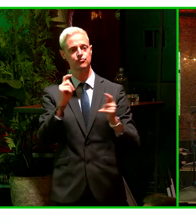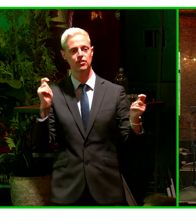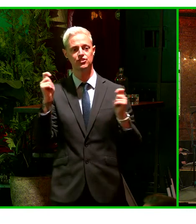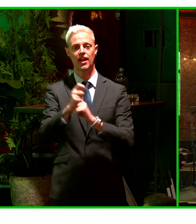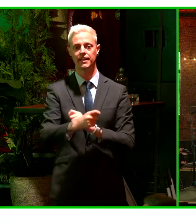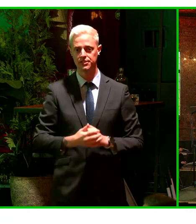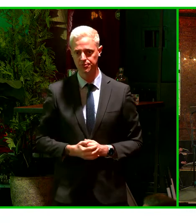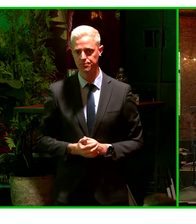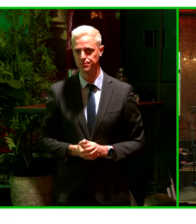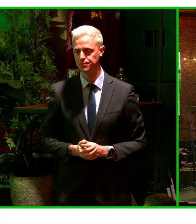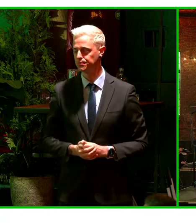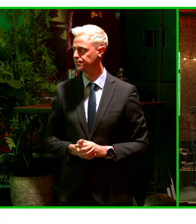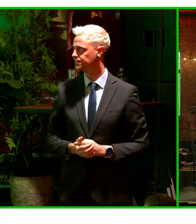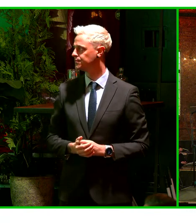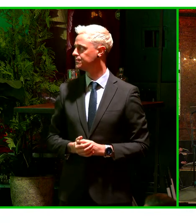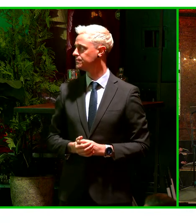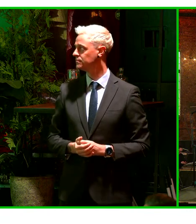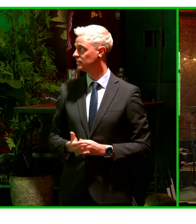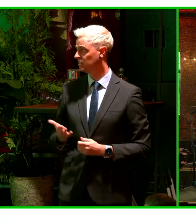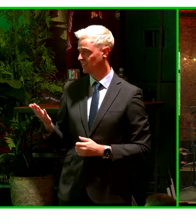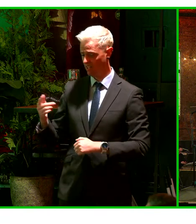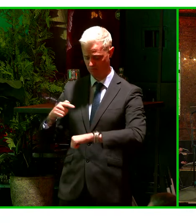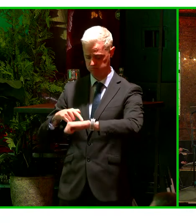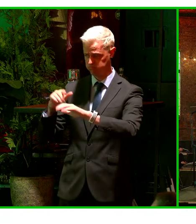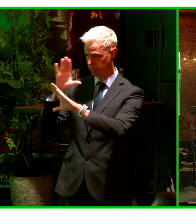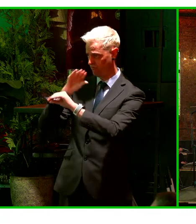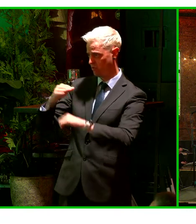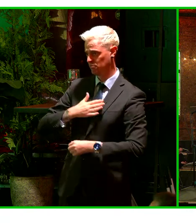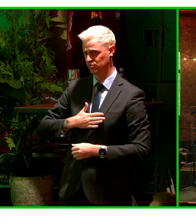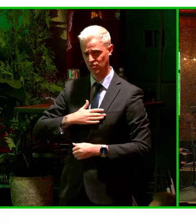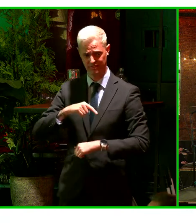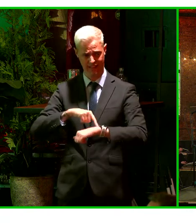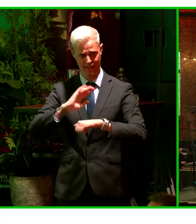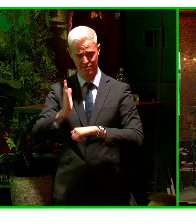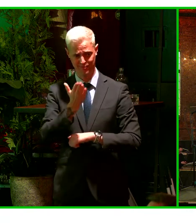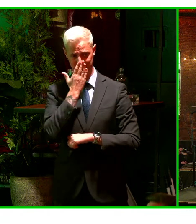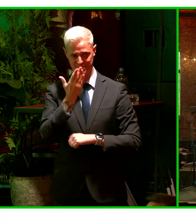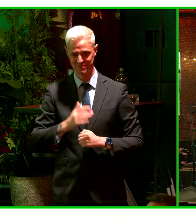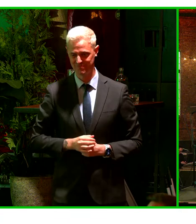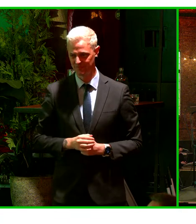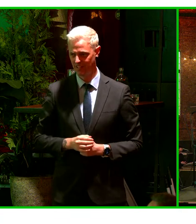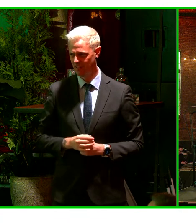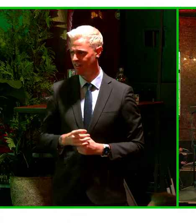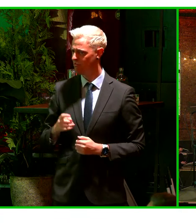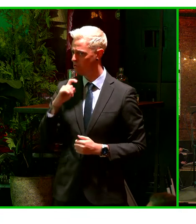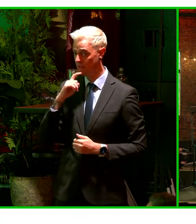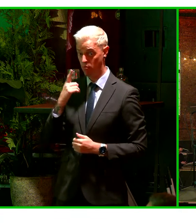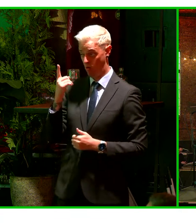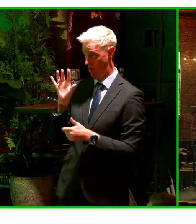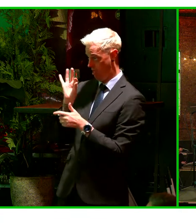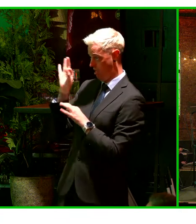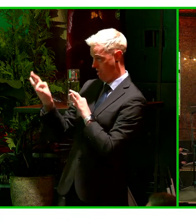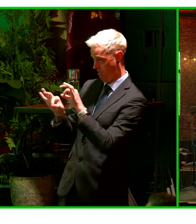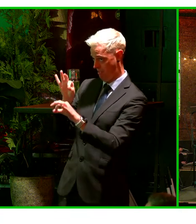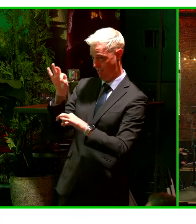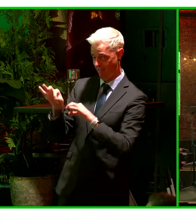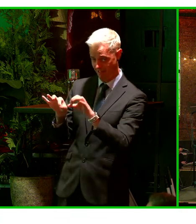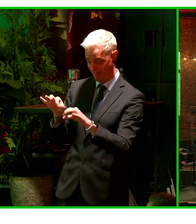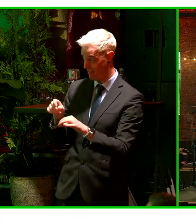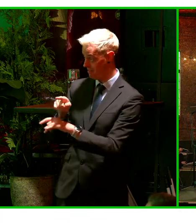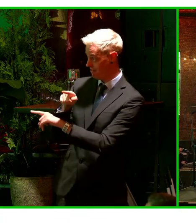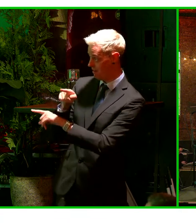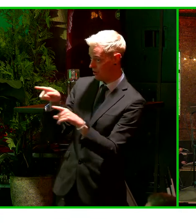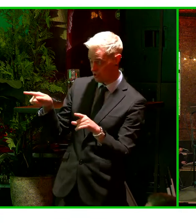that we need. Thank you. And we've basically run out of time, so one very, very quick question for all of you, and it can be a one-word answer. Are you optimistic